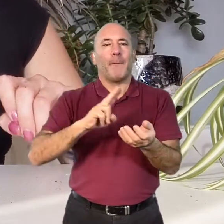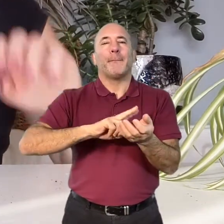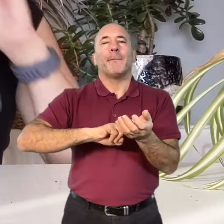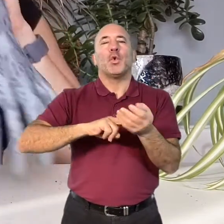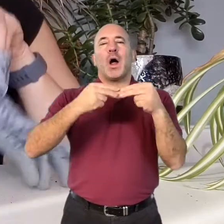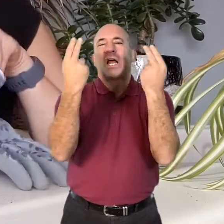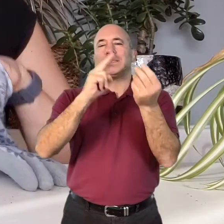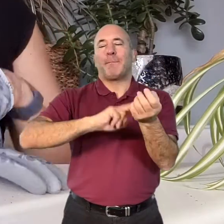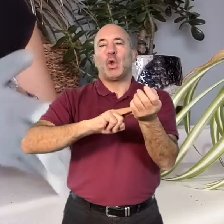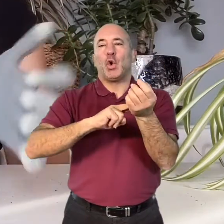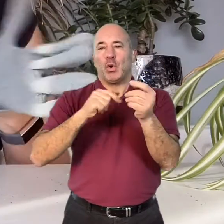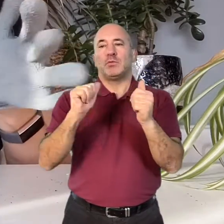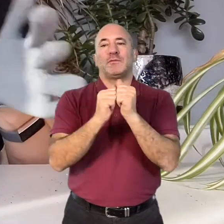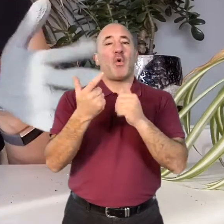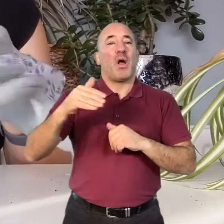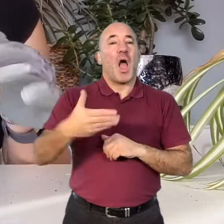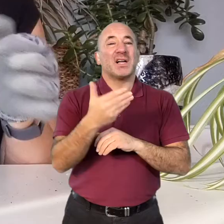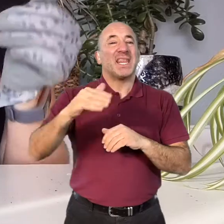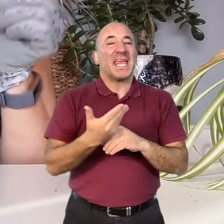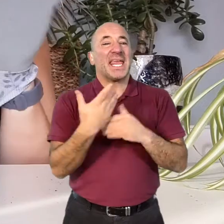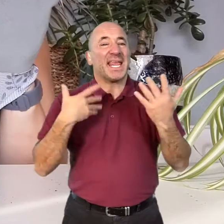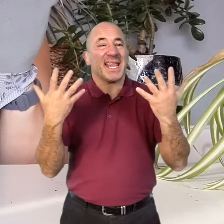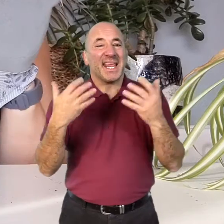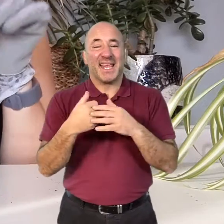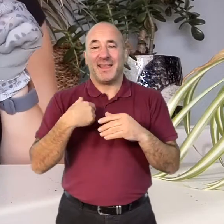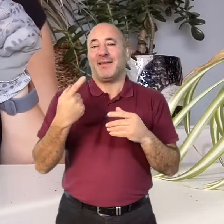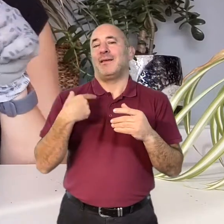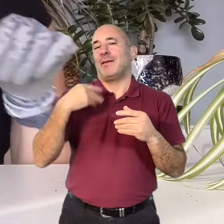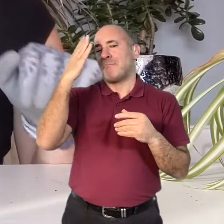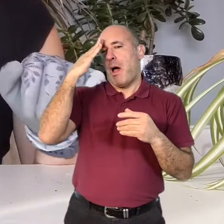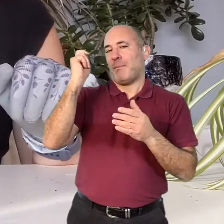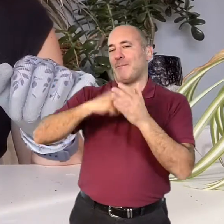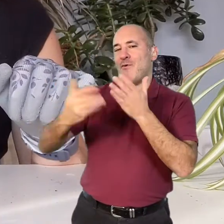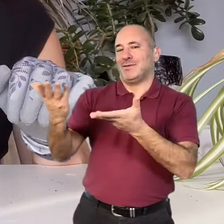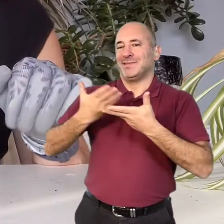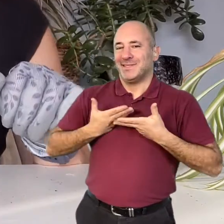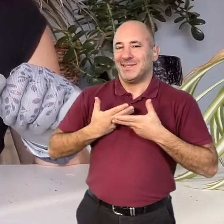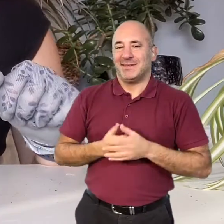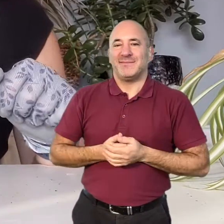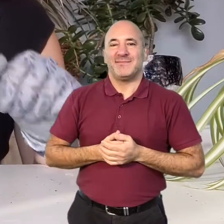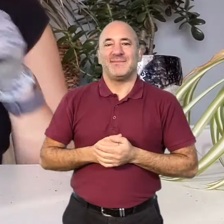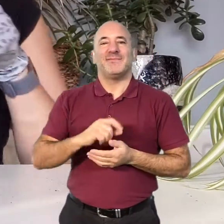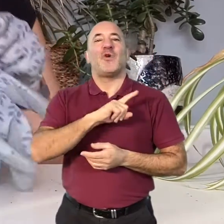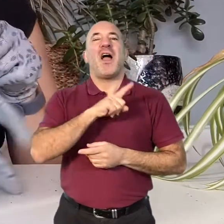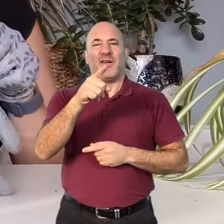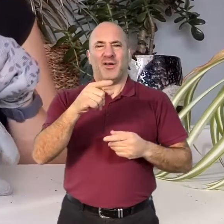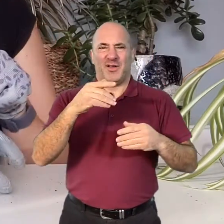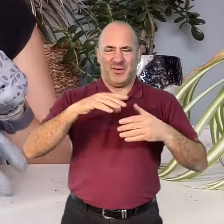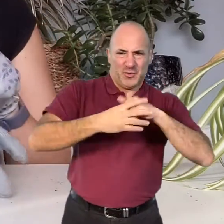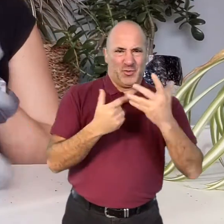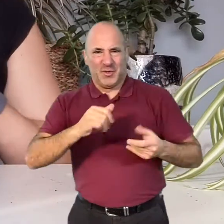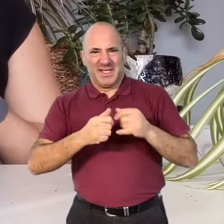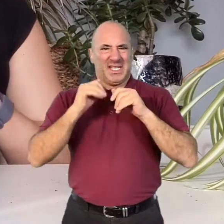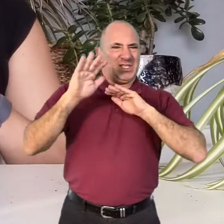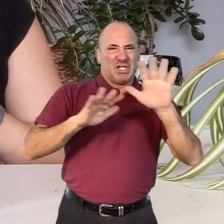to do is put on a pair of light blue gardening gloves that my mum bought for me,